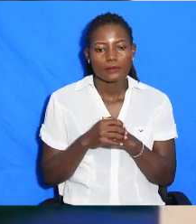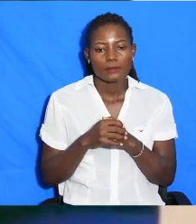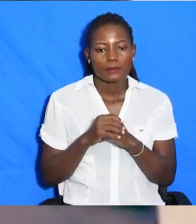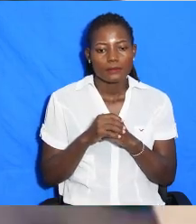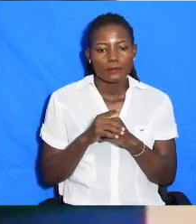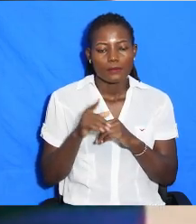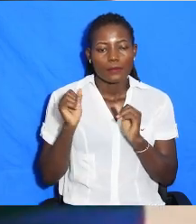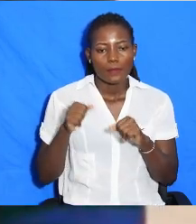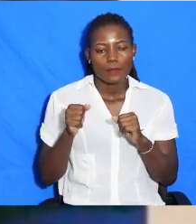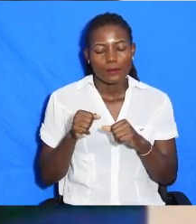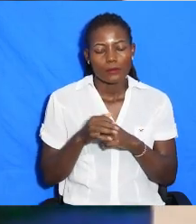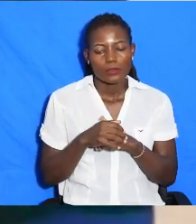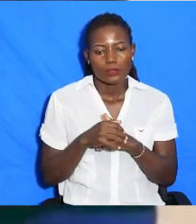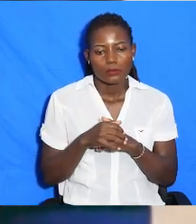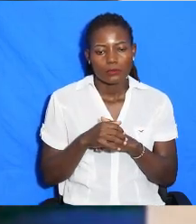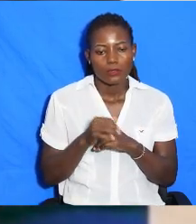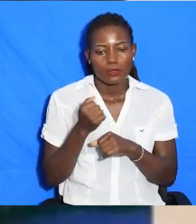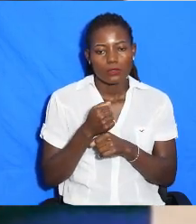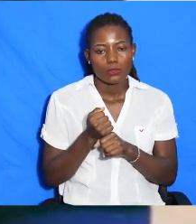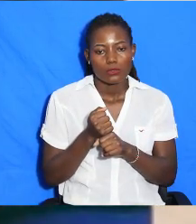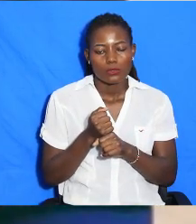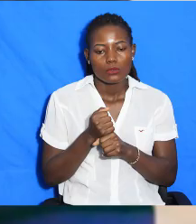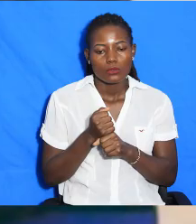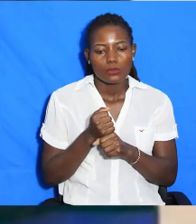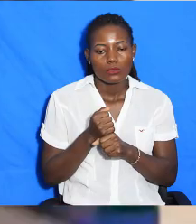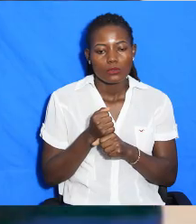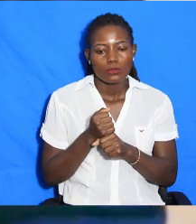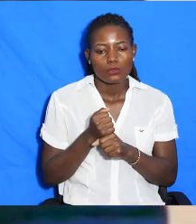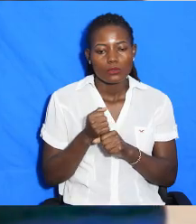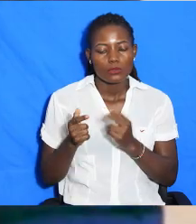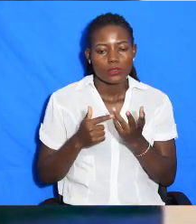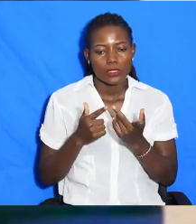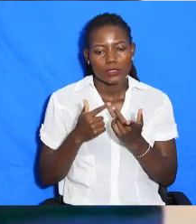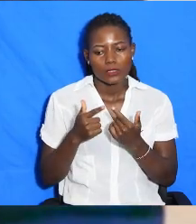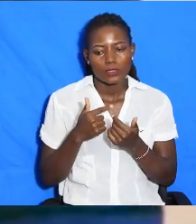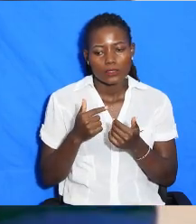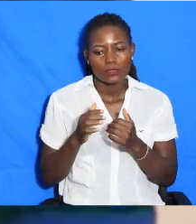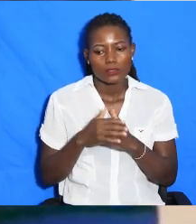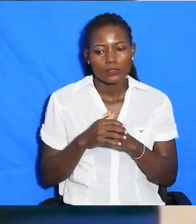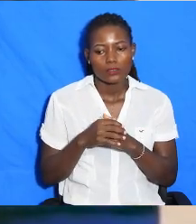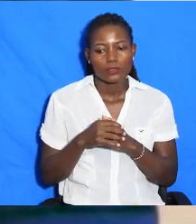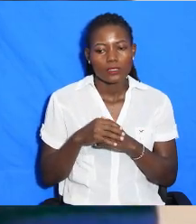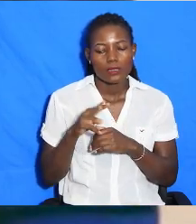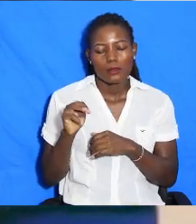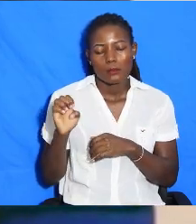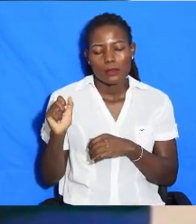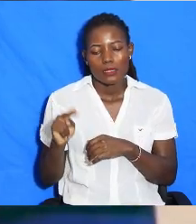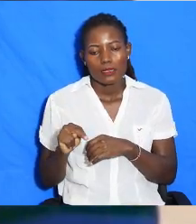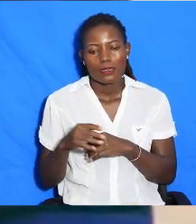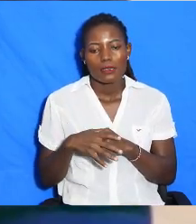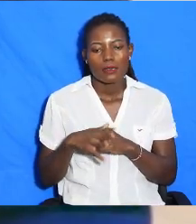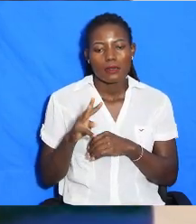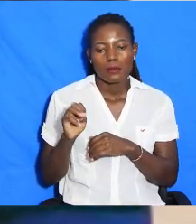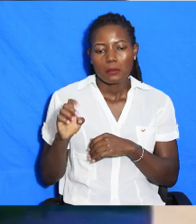you can take, you can do like in statistics, they call these things like mean, media,